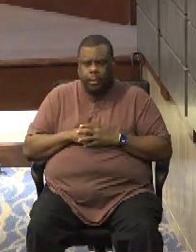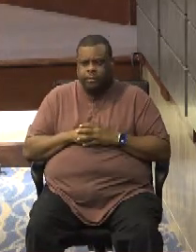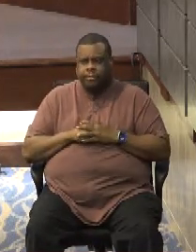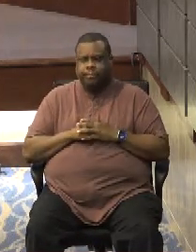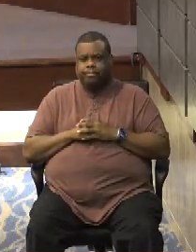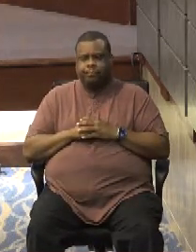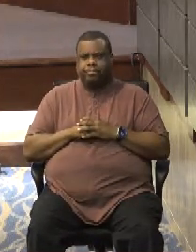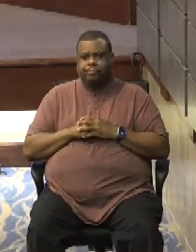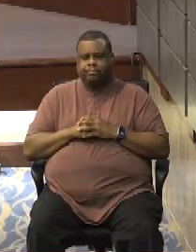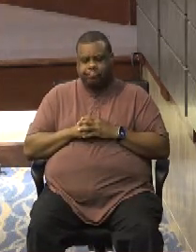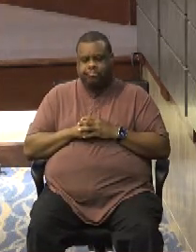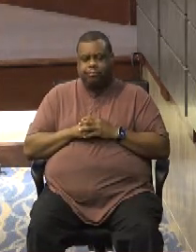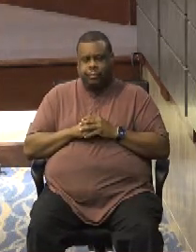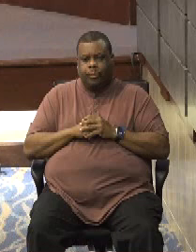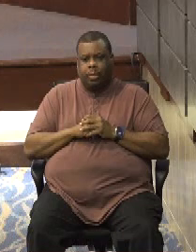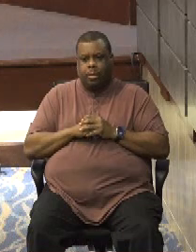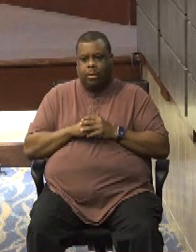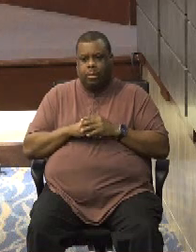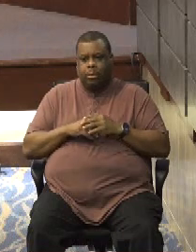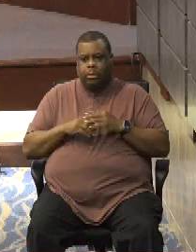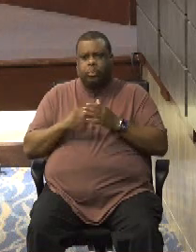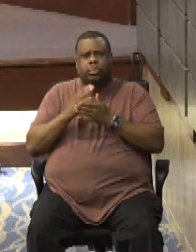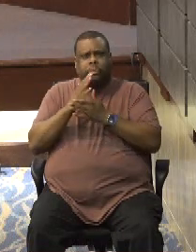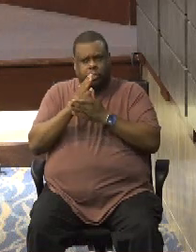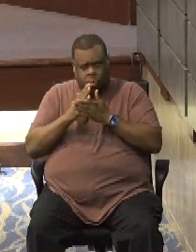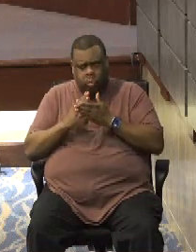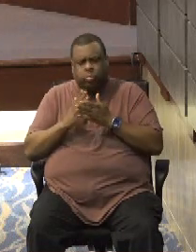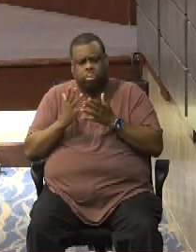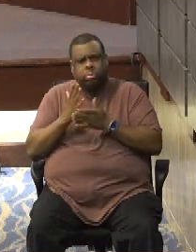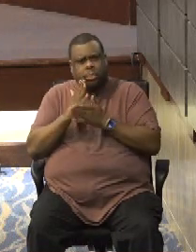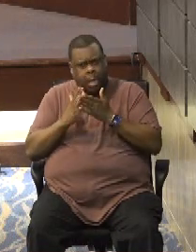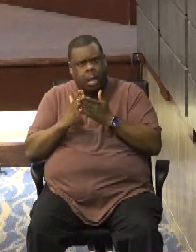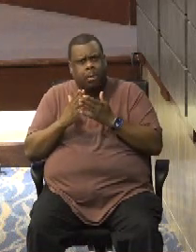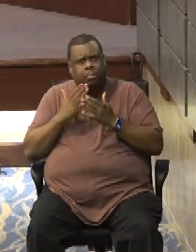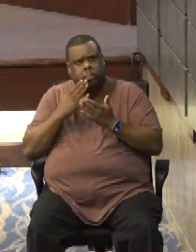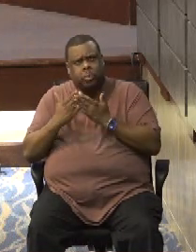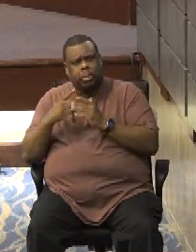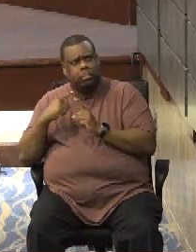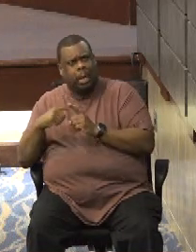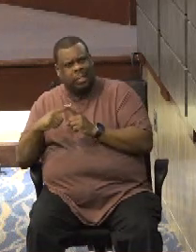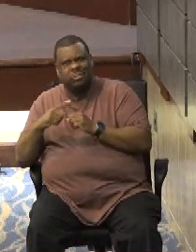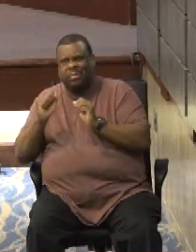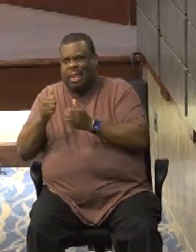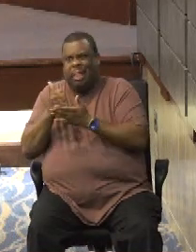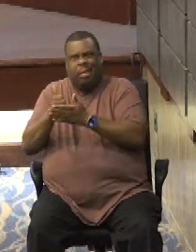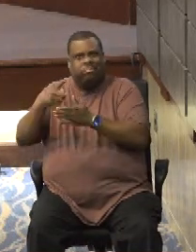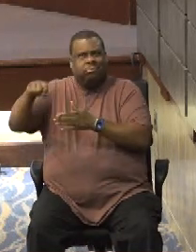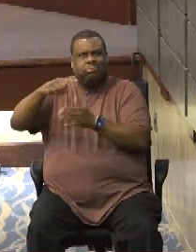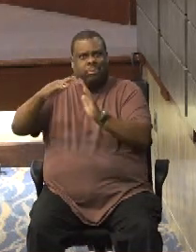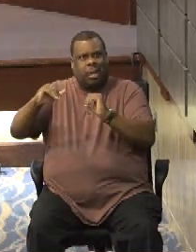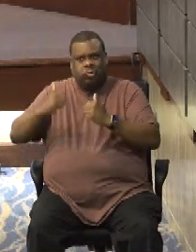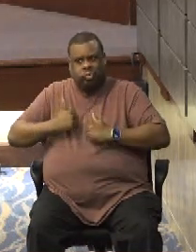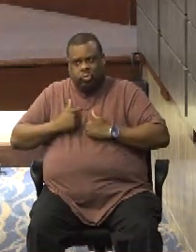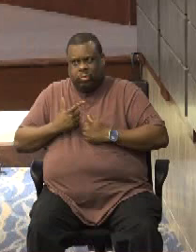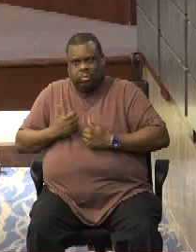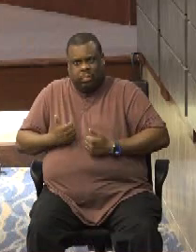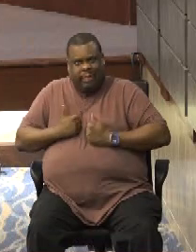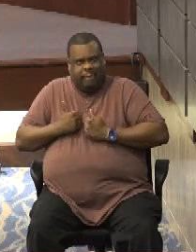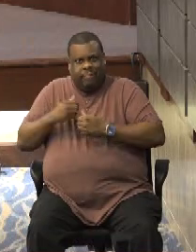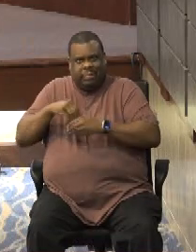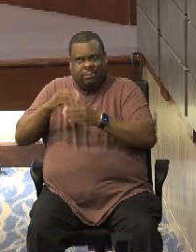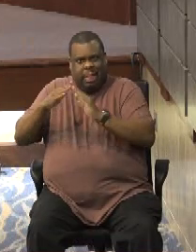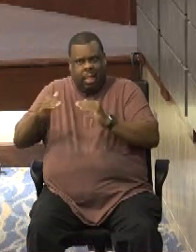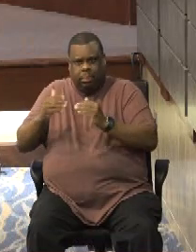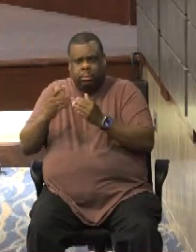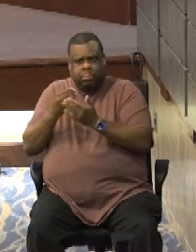would, there's several reasons this would be positive. It would be a cost savings for the homeowner in, you know, over a few years. It